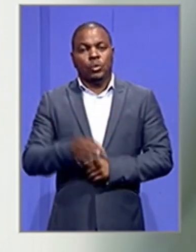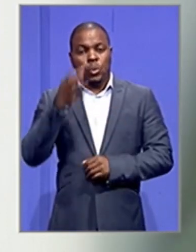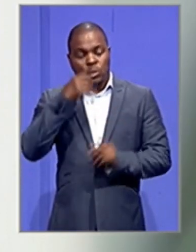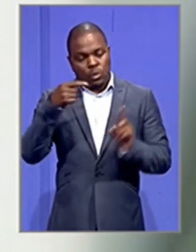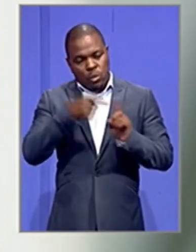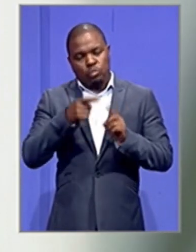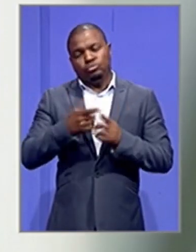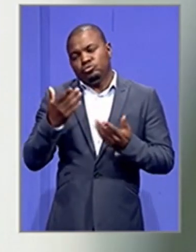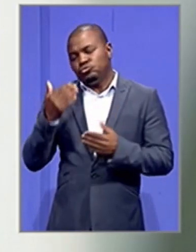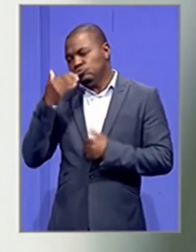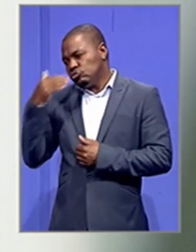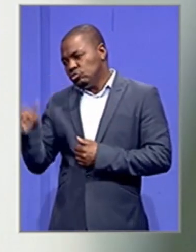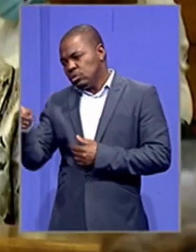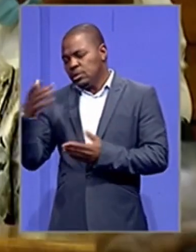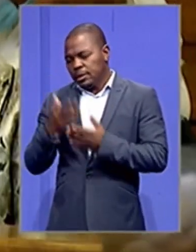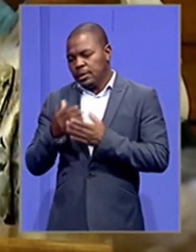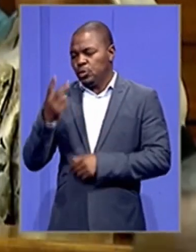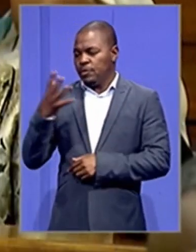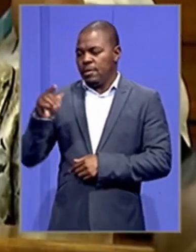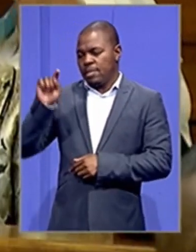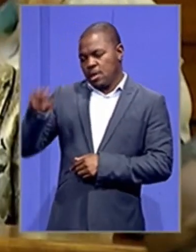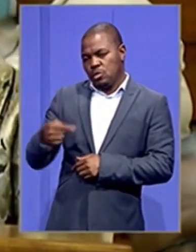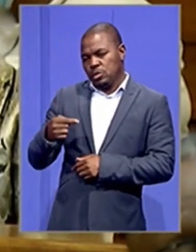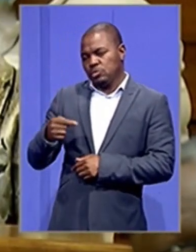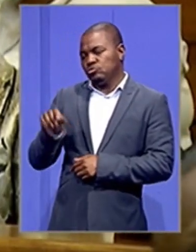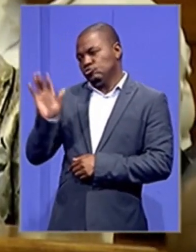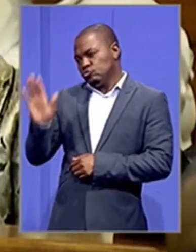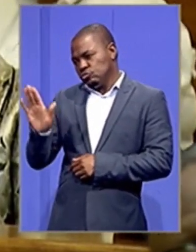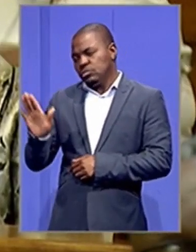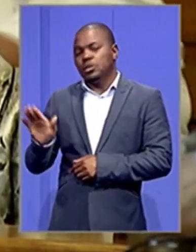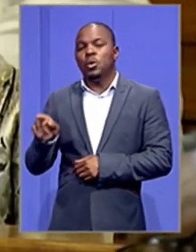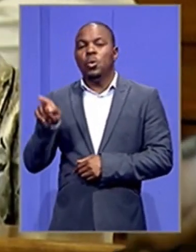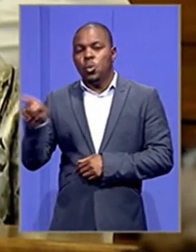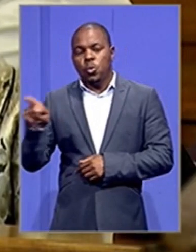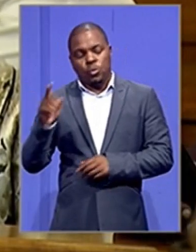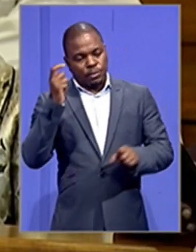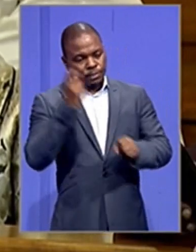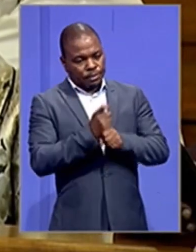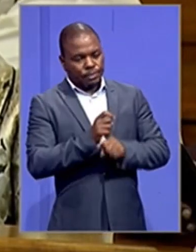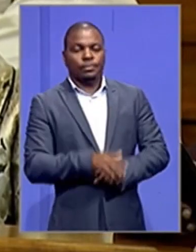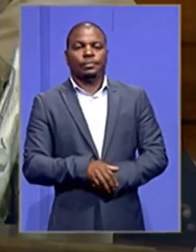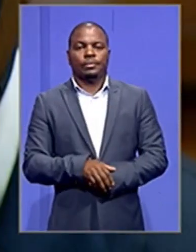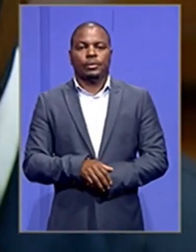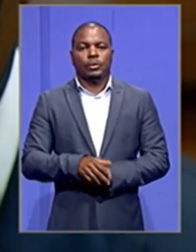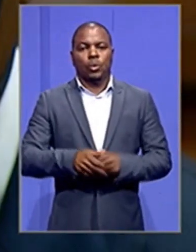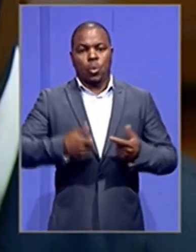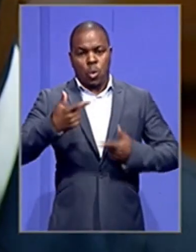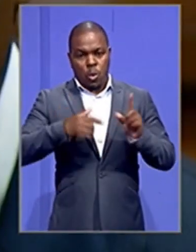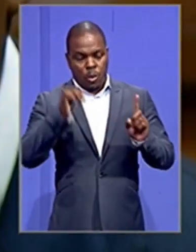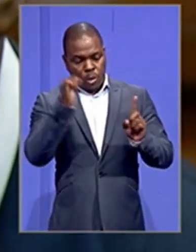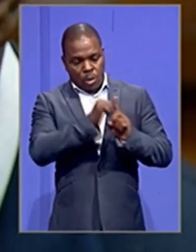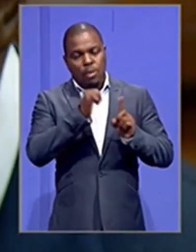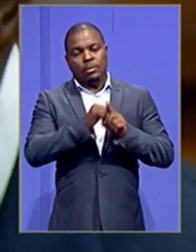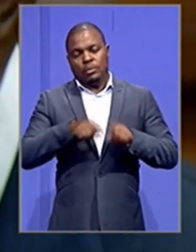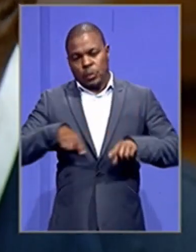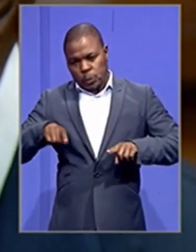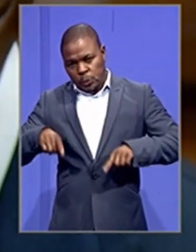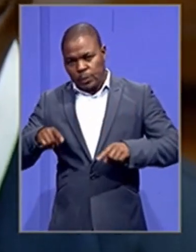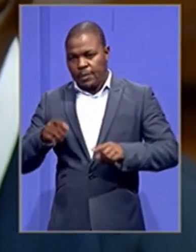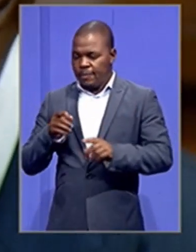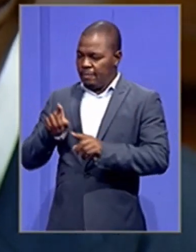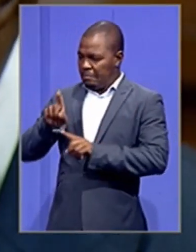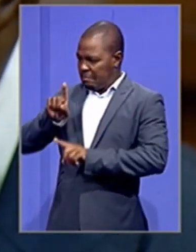rebola go mo naya R25,000 fela a di gana. Go le jalo kemedi ya ga Zondo e ne e tlhaganela go mo